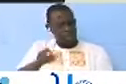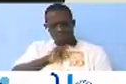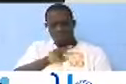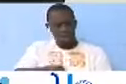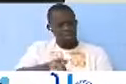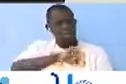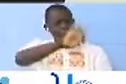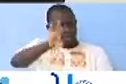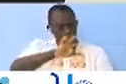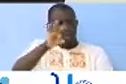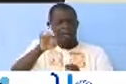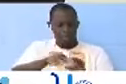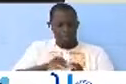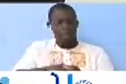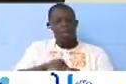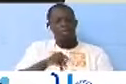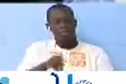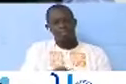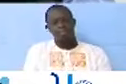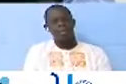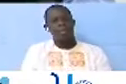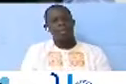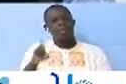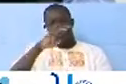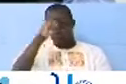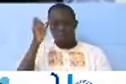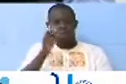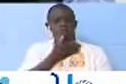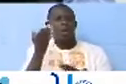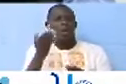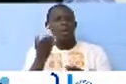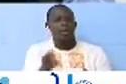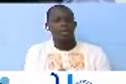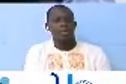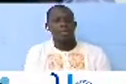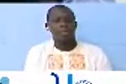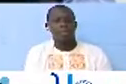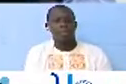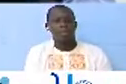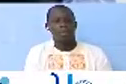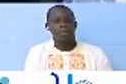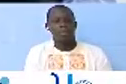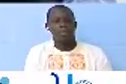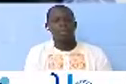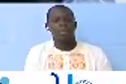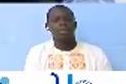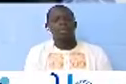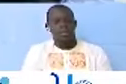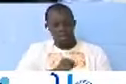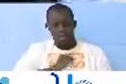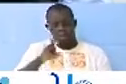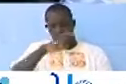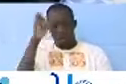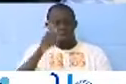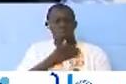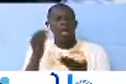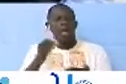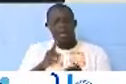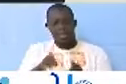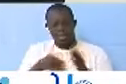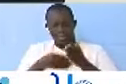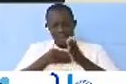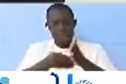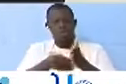relative. Where did he work? Aba do kola min dole works min do director of works. He was the director